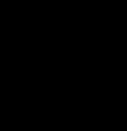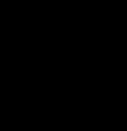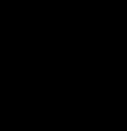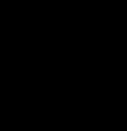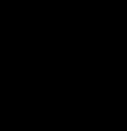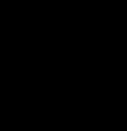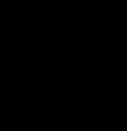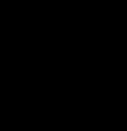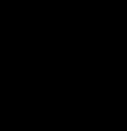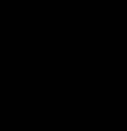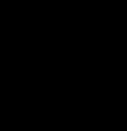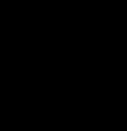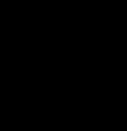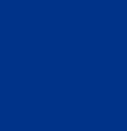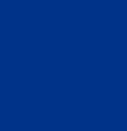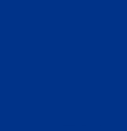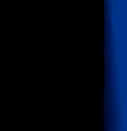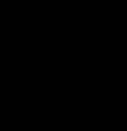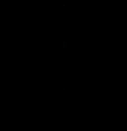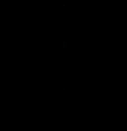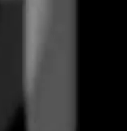national educator.